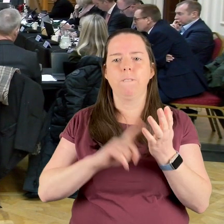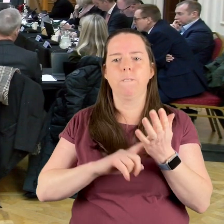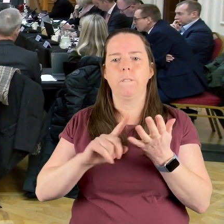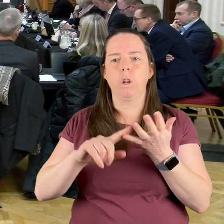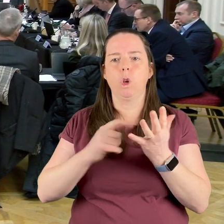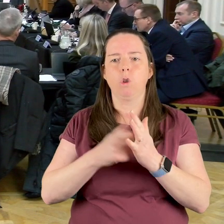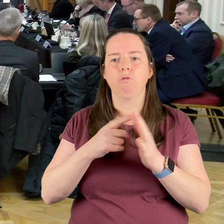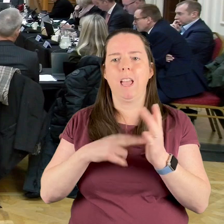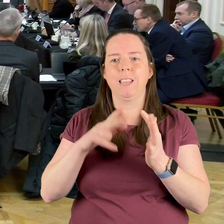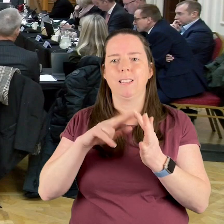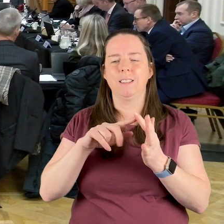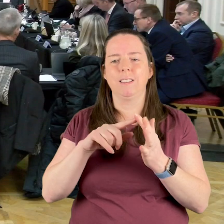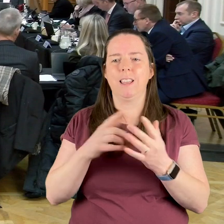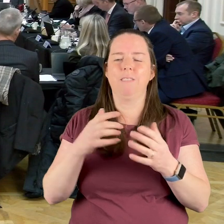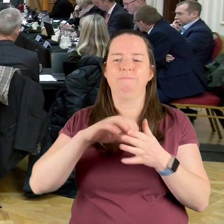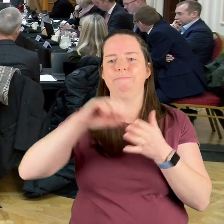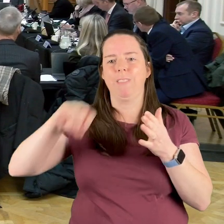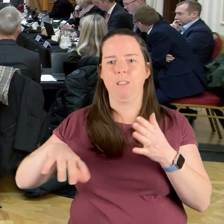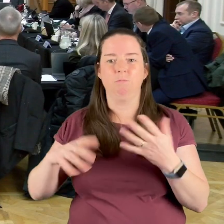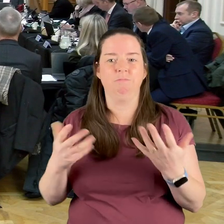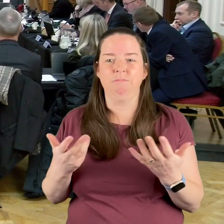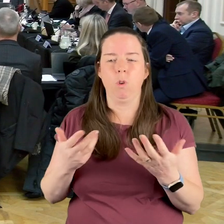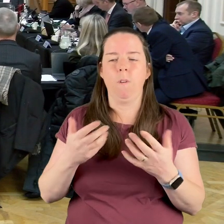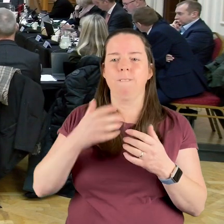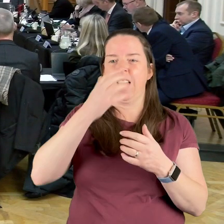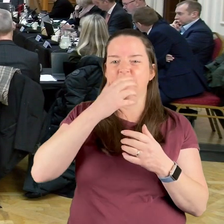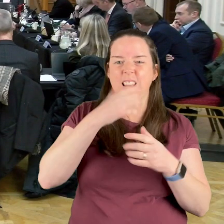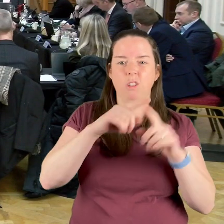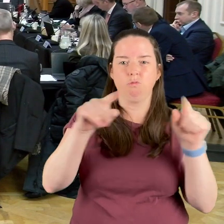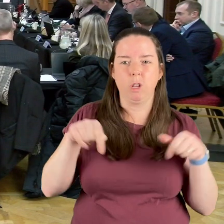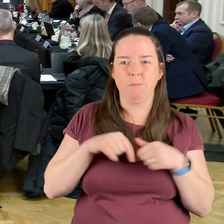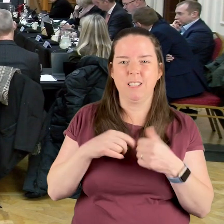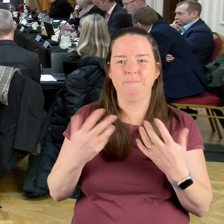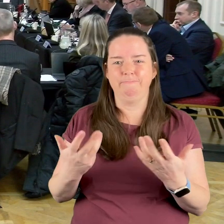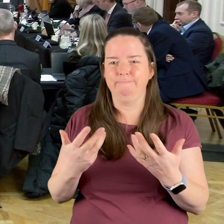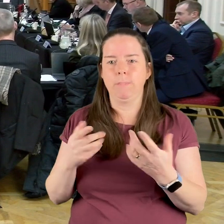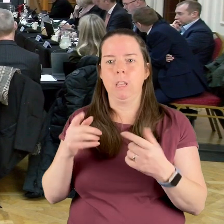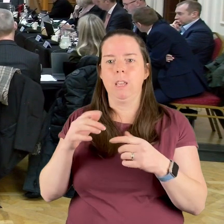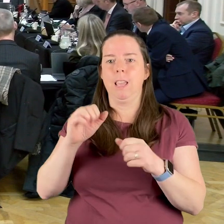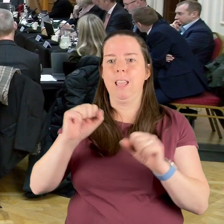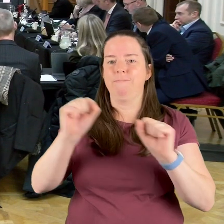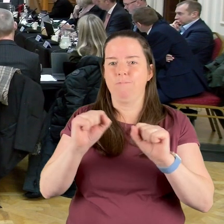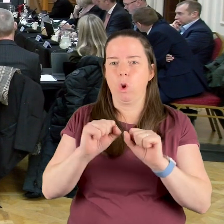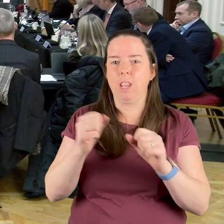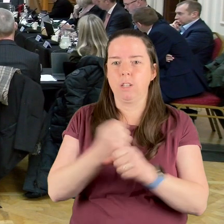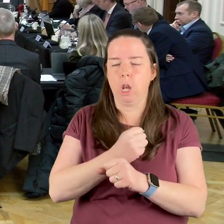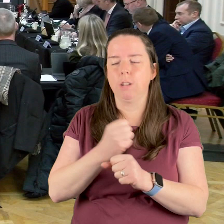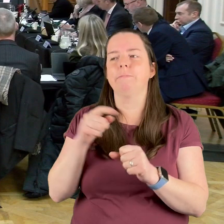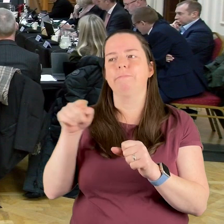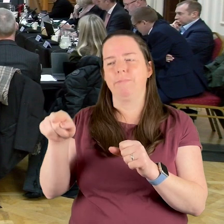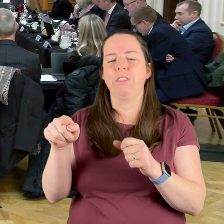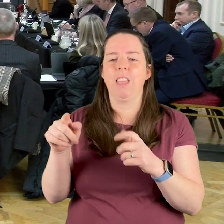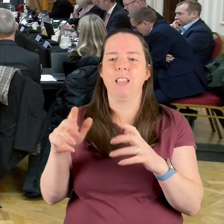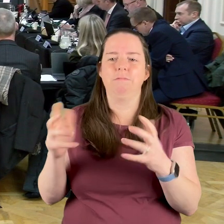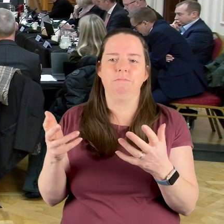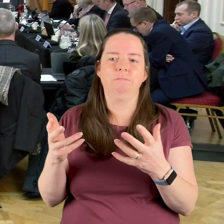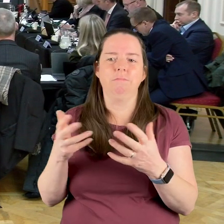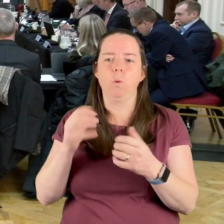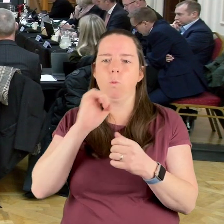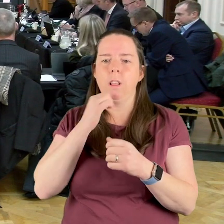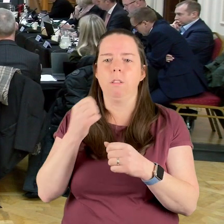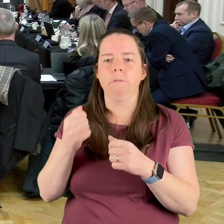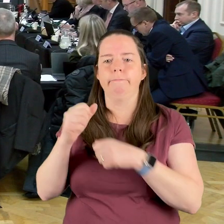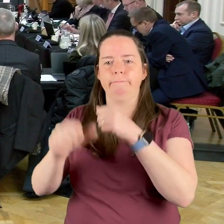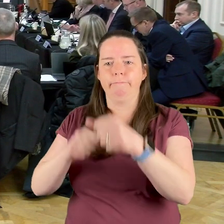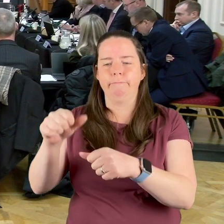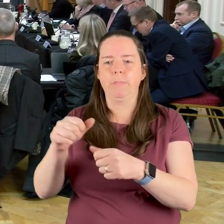isoflurane out of our anaesthetic rooms. I think most of our organisations have, if they've not done that, they're well on the way to doing that.